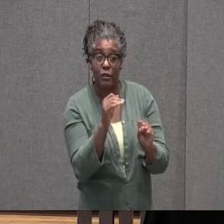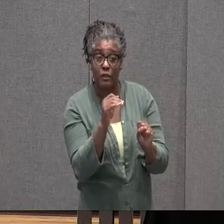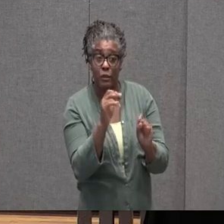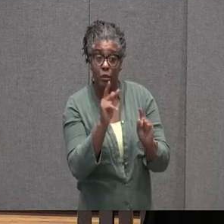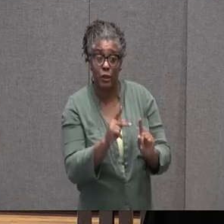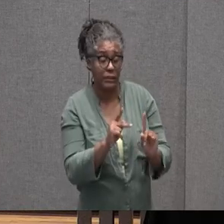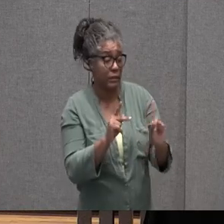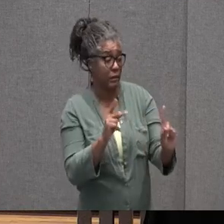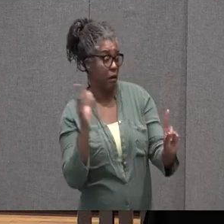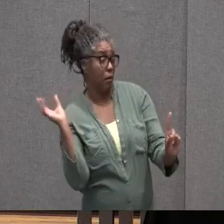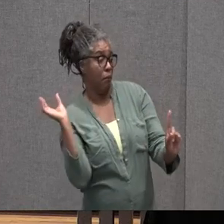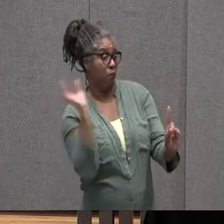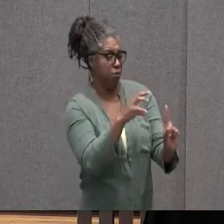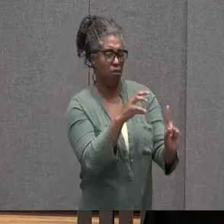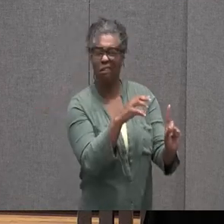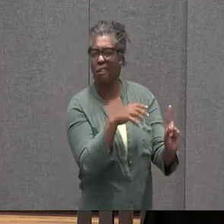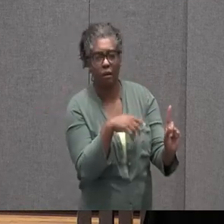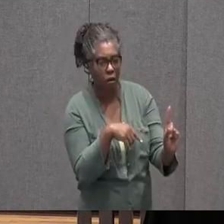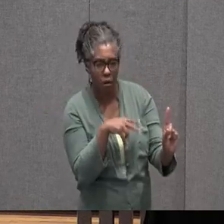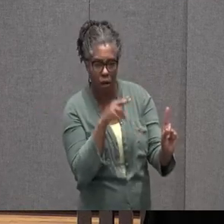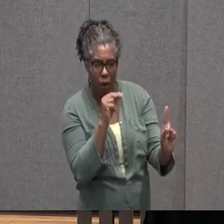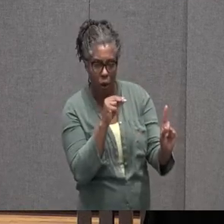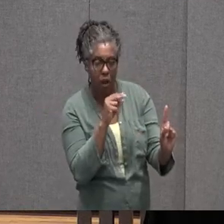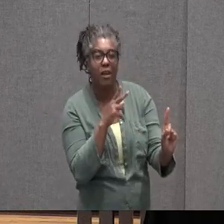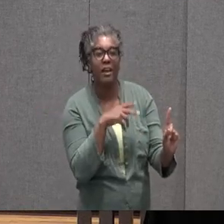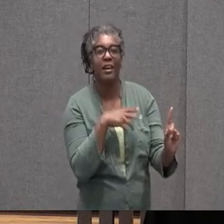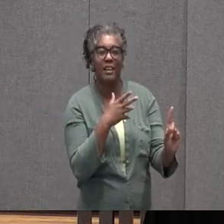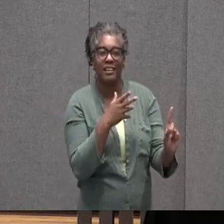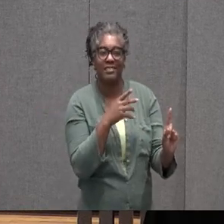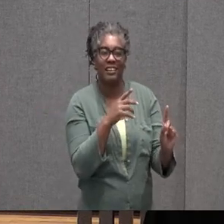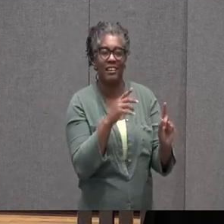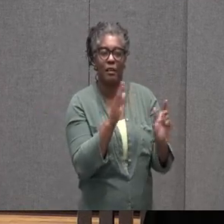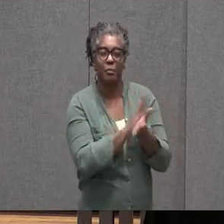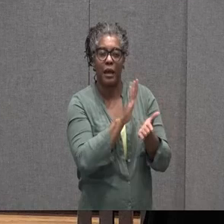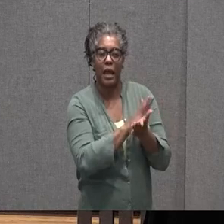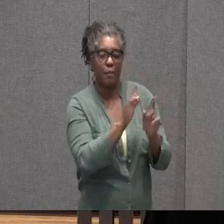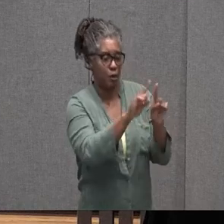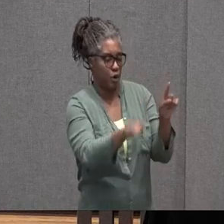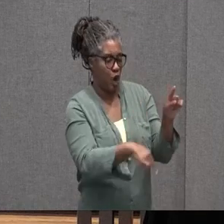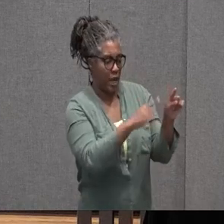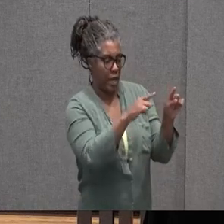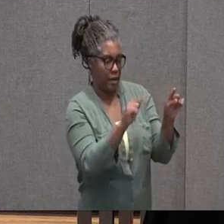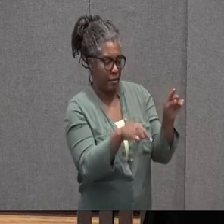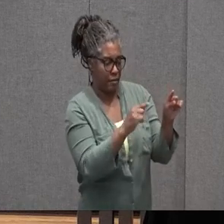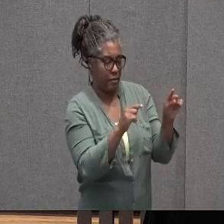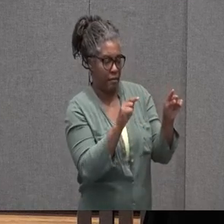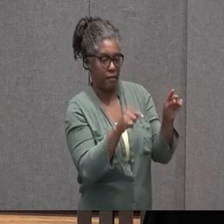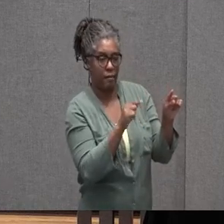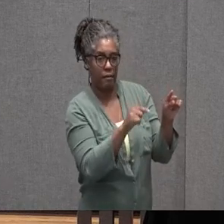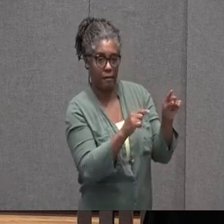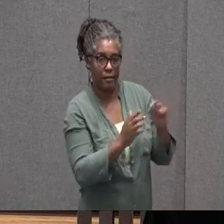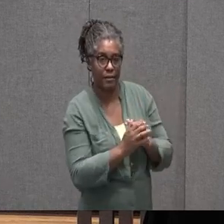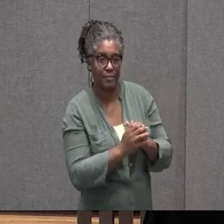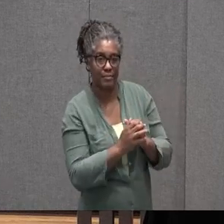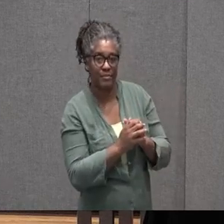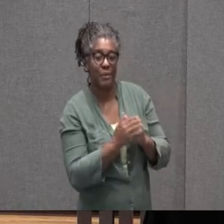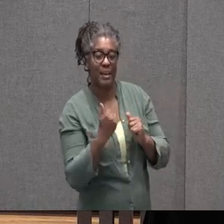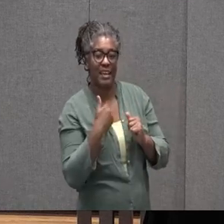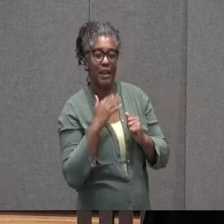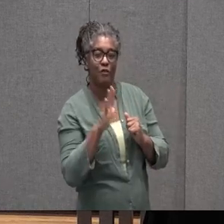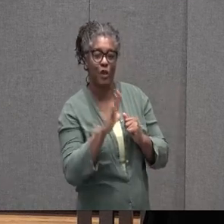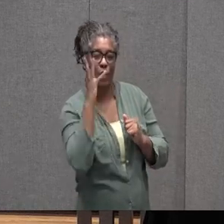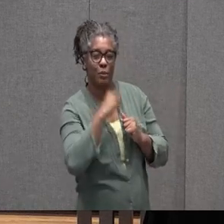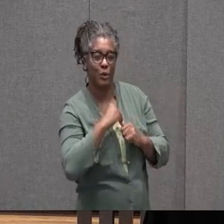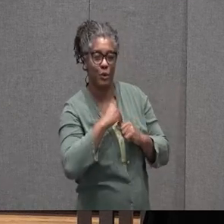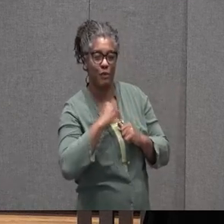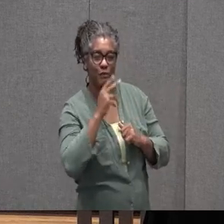target. We recycled your lovely ant playground here. Oh, look at that.